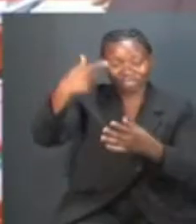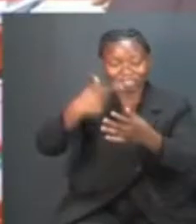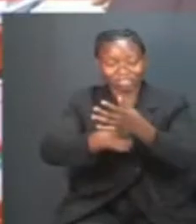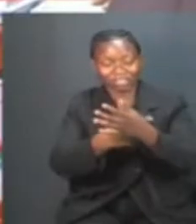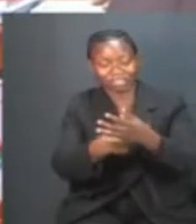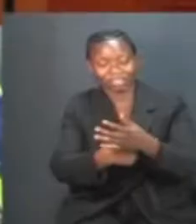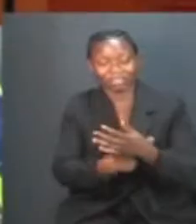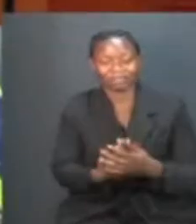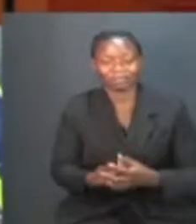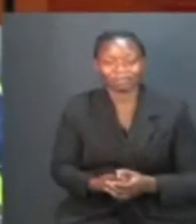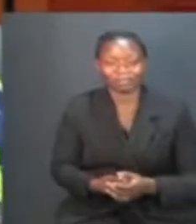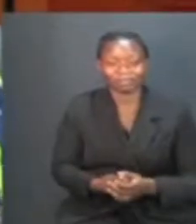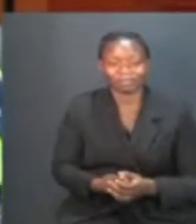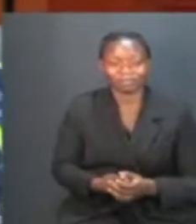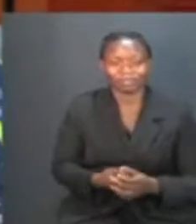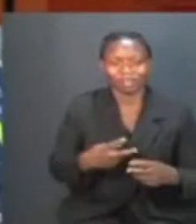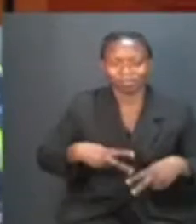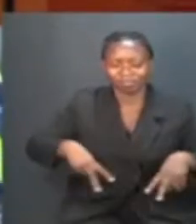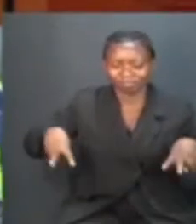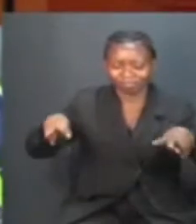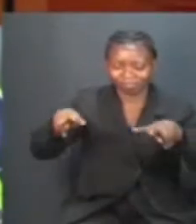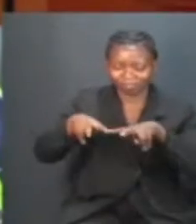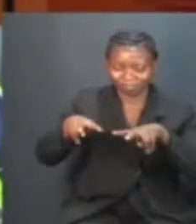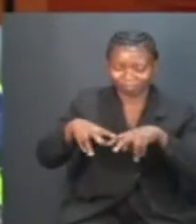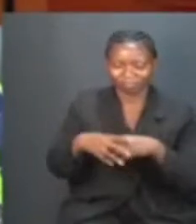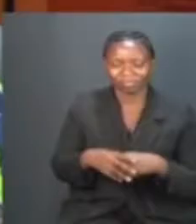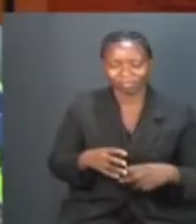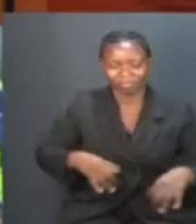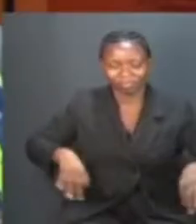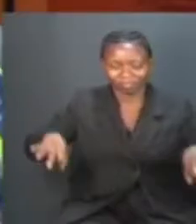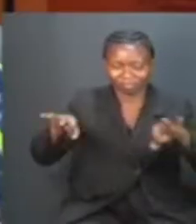is vital and multifaceted.